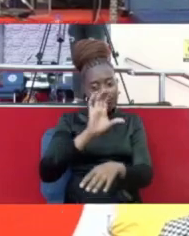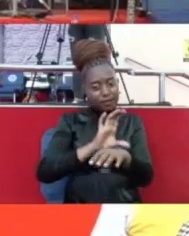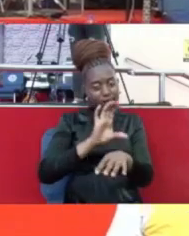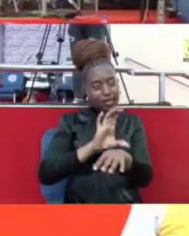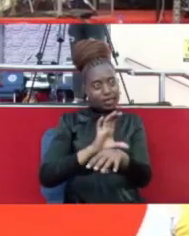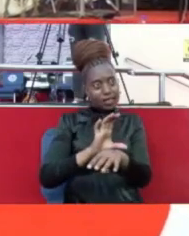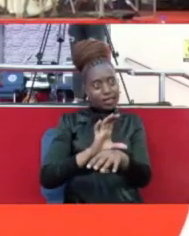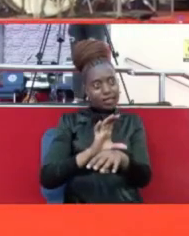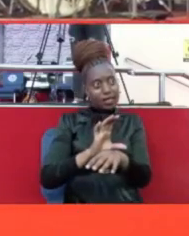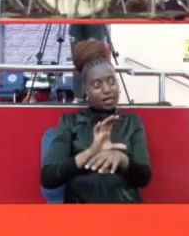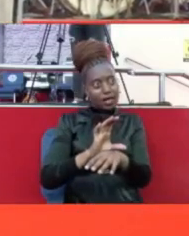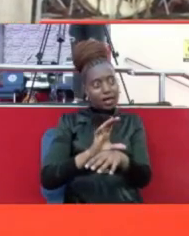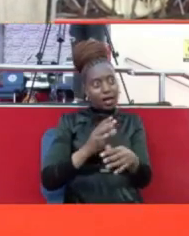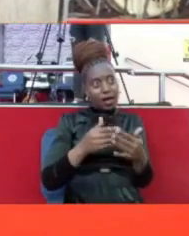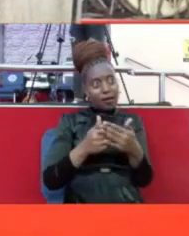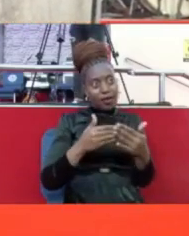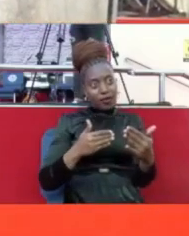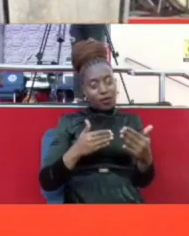long before you can ever get them up.